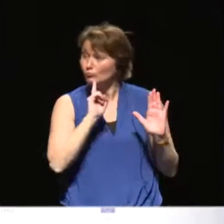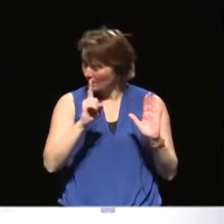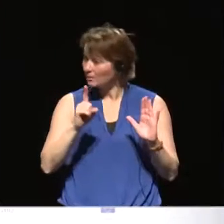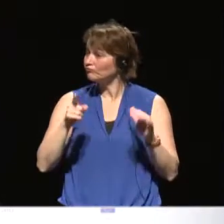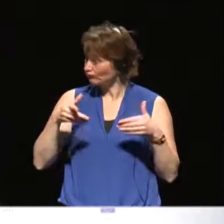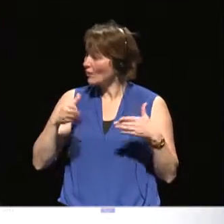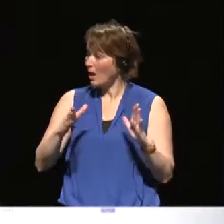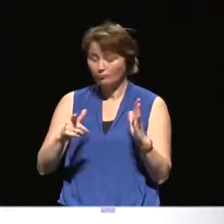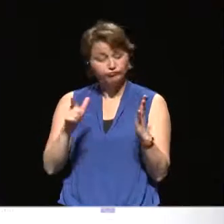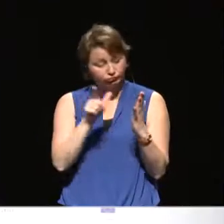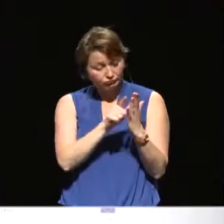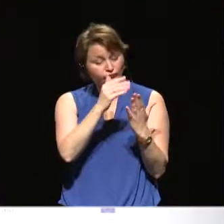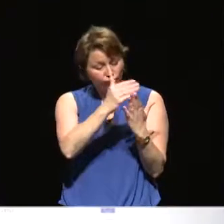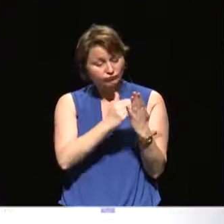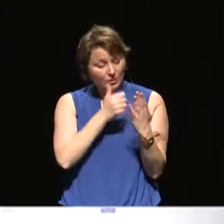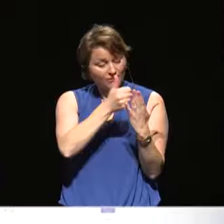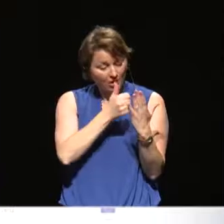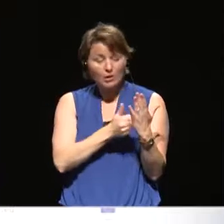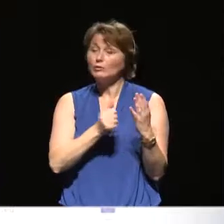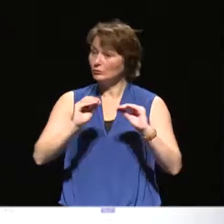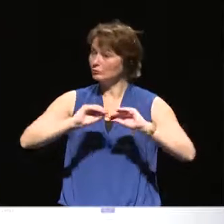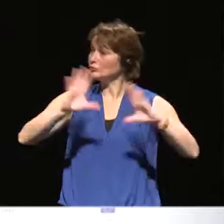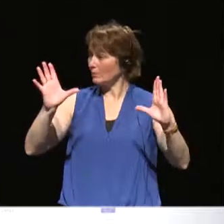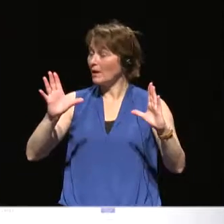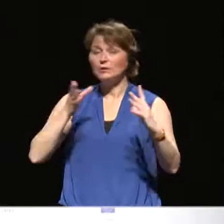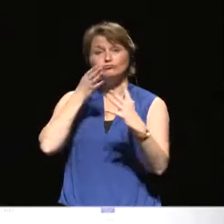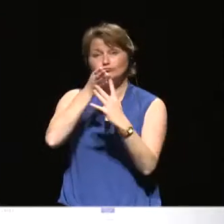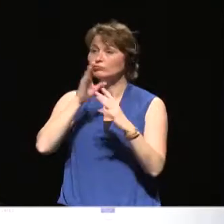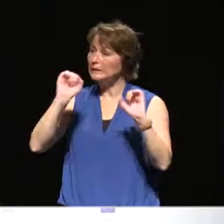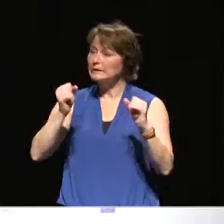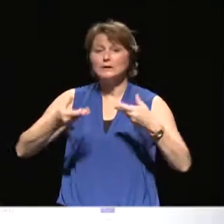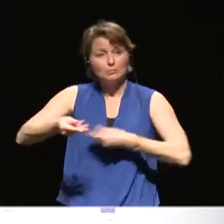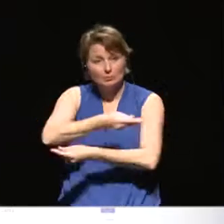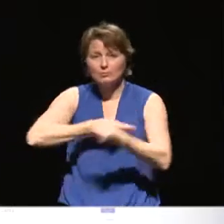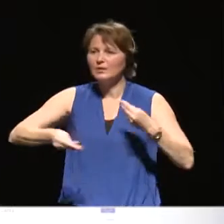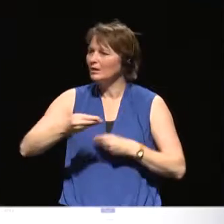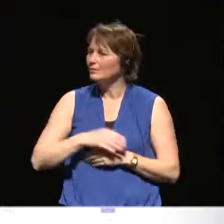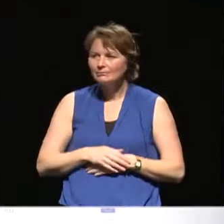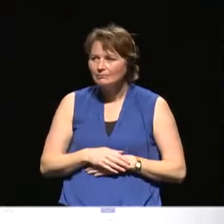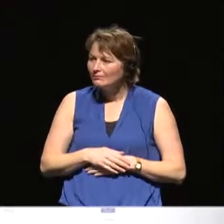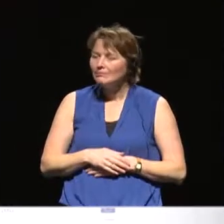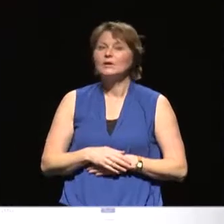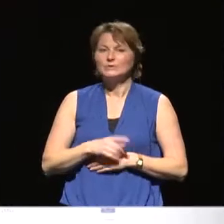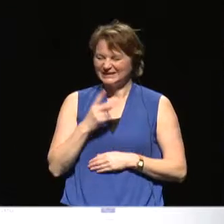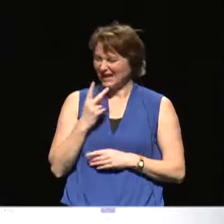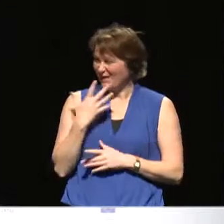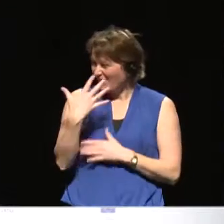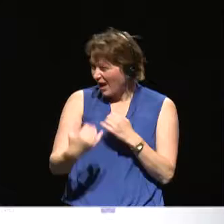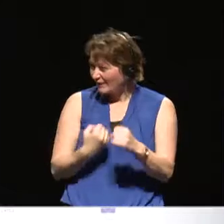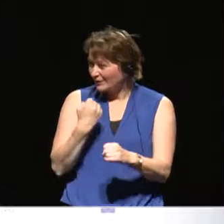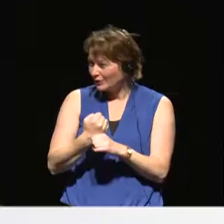therefore transparently transacted. And we both arrived at the conclusion that over 70%, this was 5 years ago, of